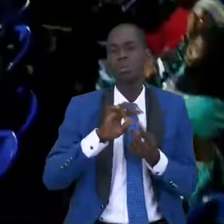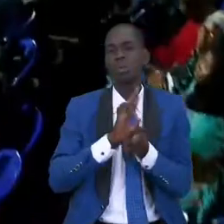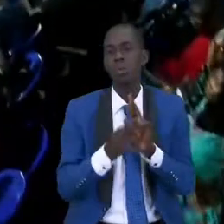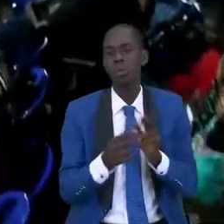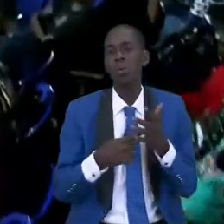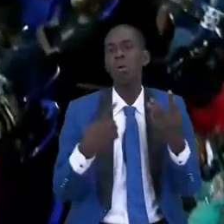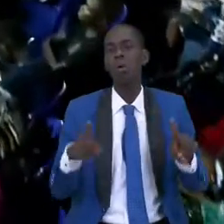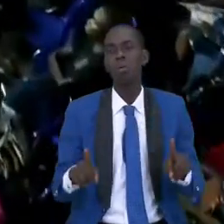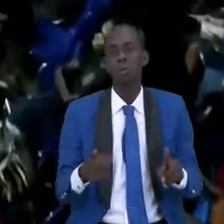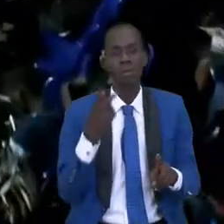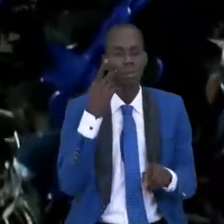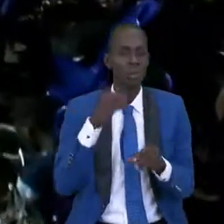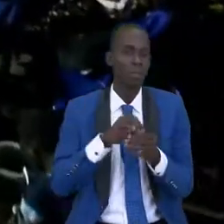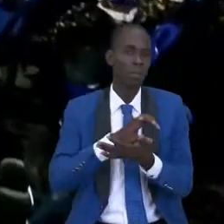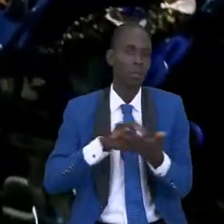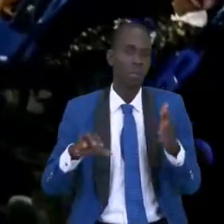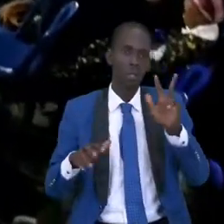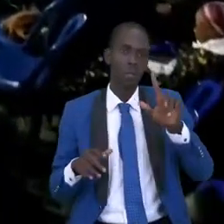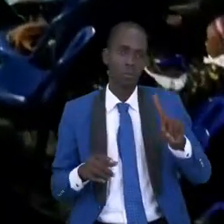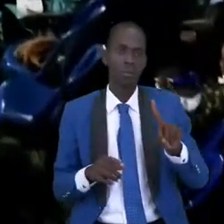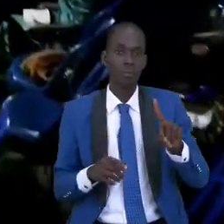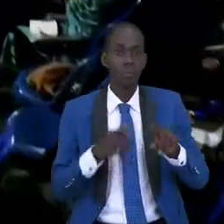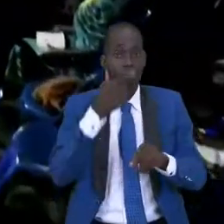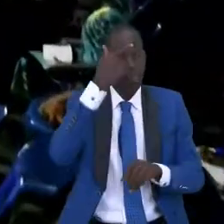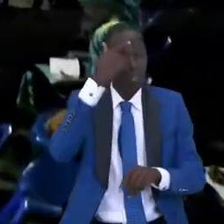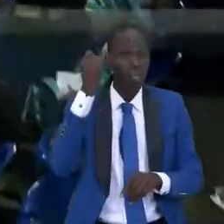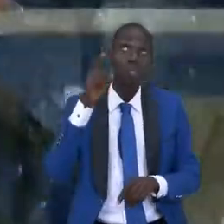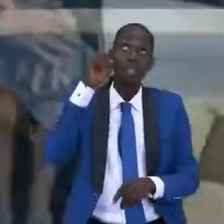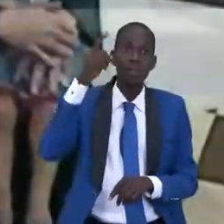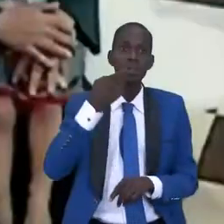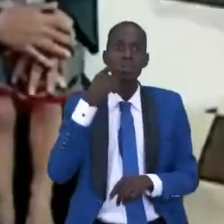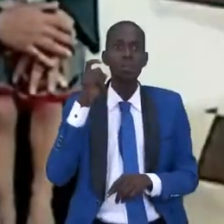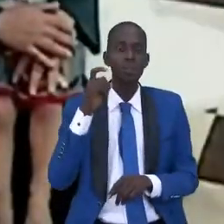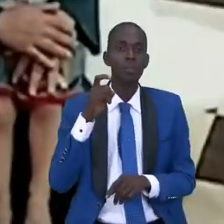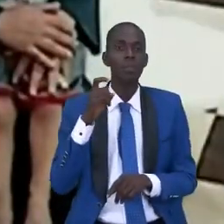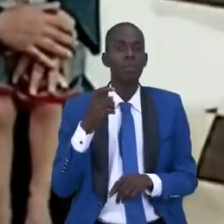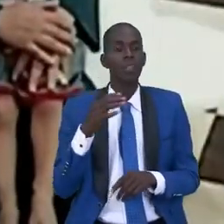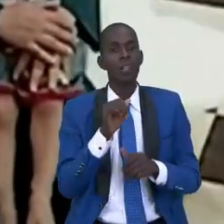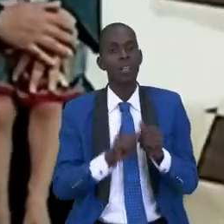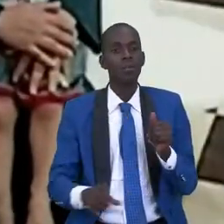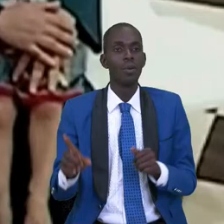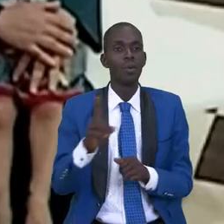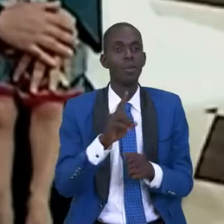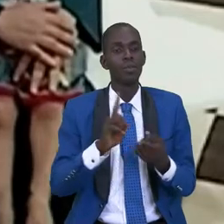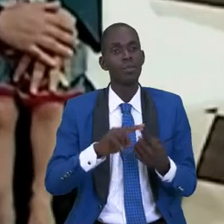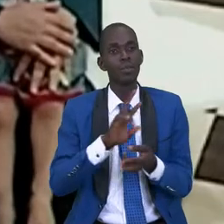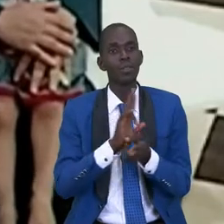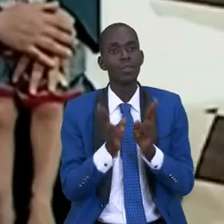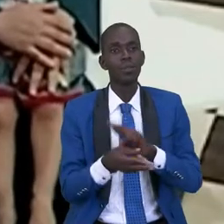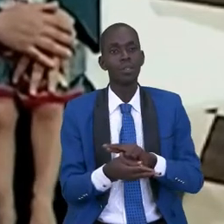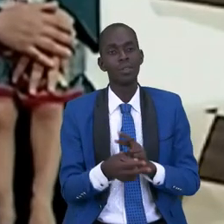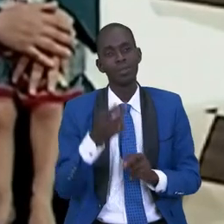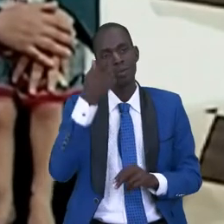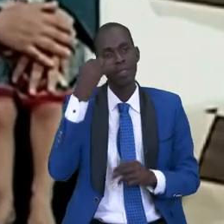31, because he commands every man everywhere to repent, because he